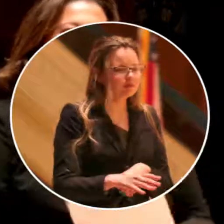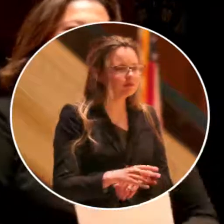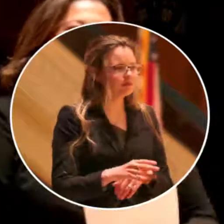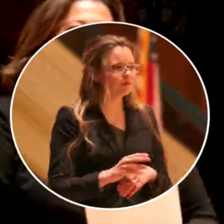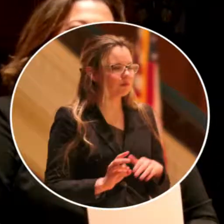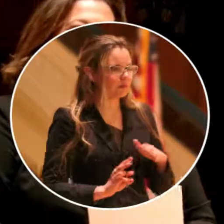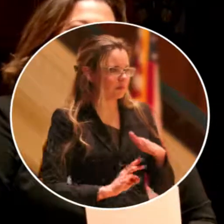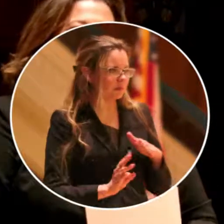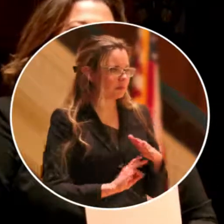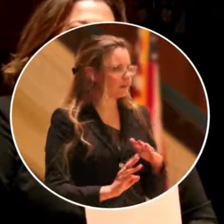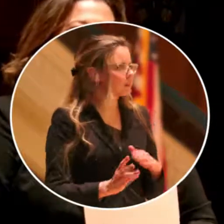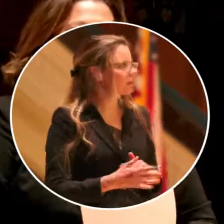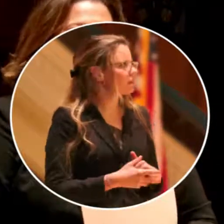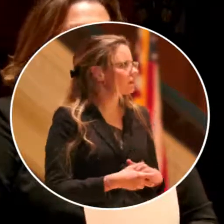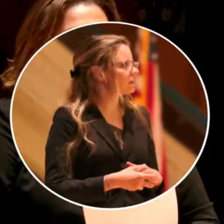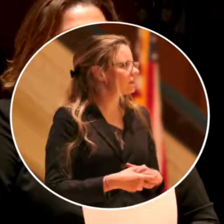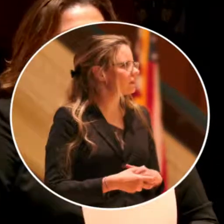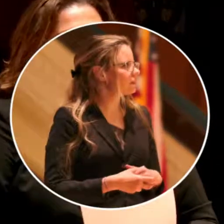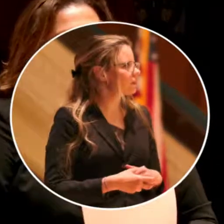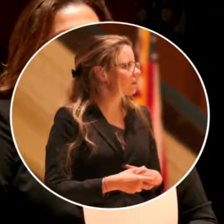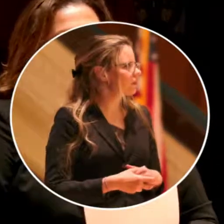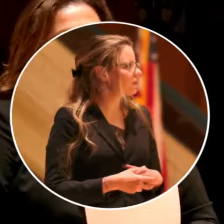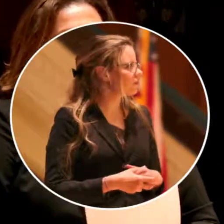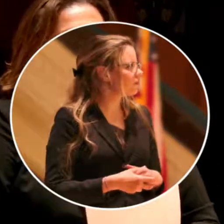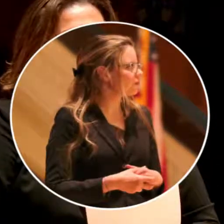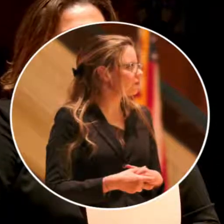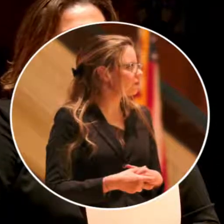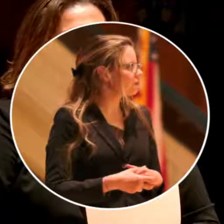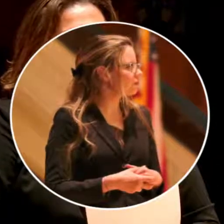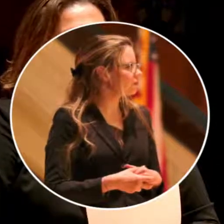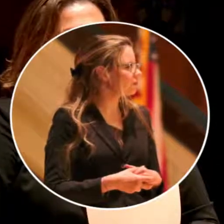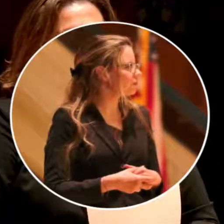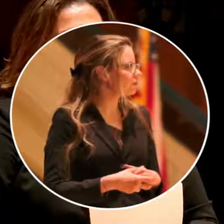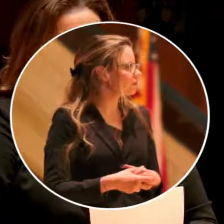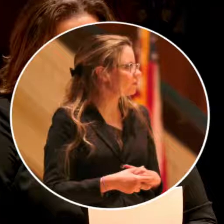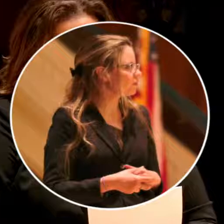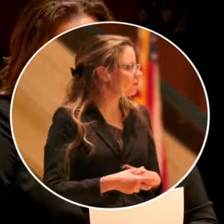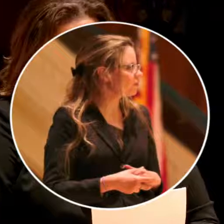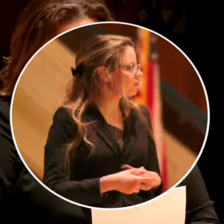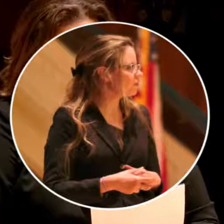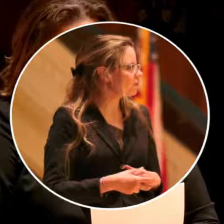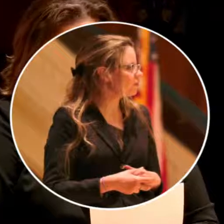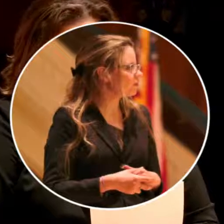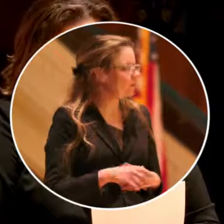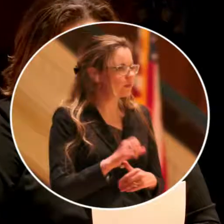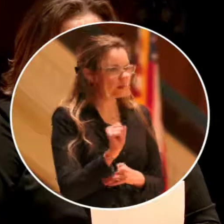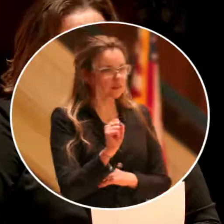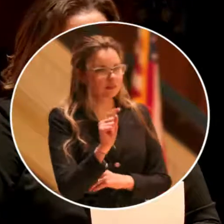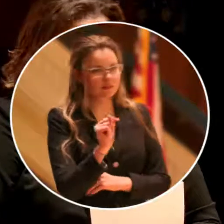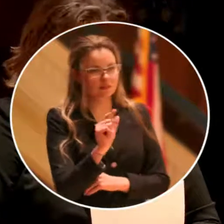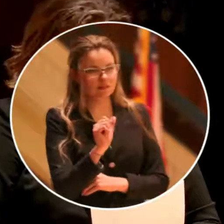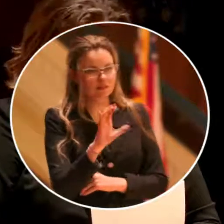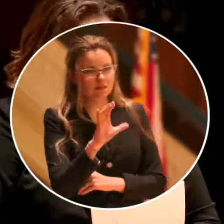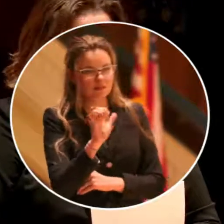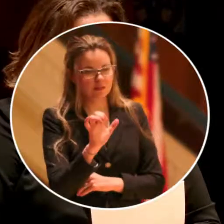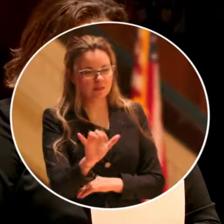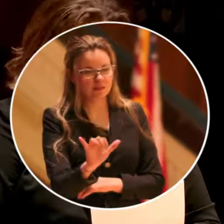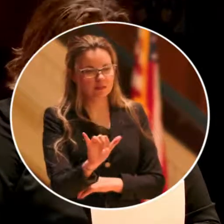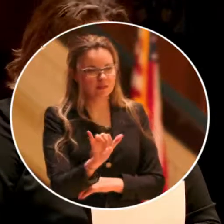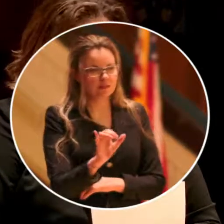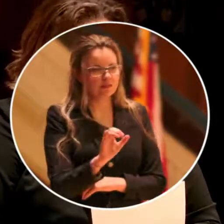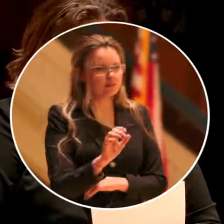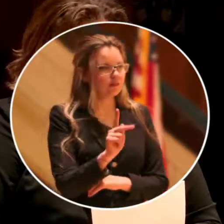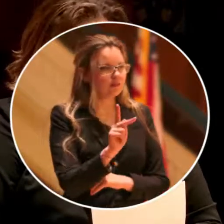A special thank you to Corey Carter, Megan Spurbert, Stacy K. Floral, the staff at